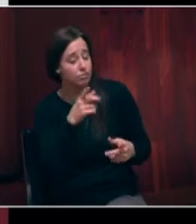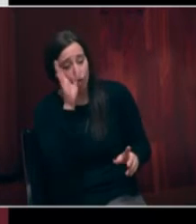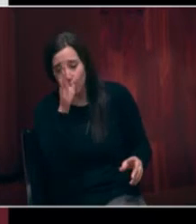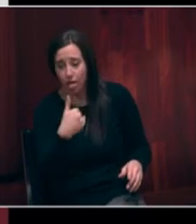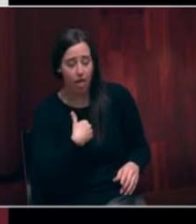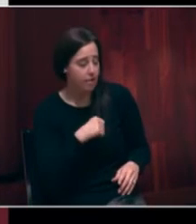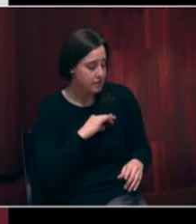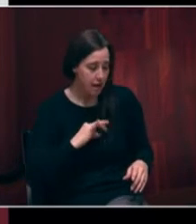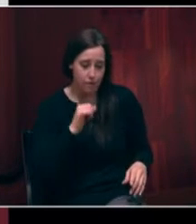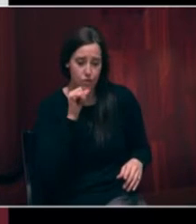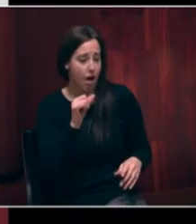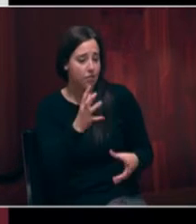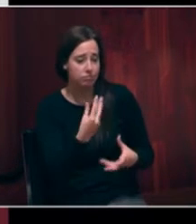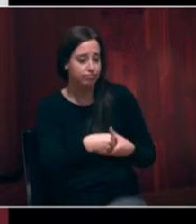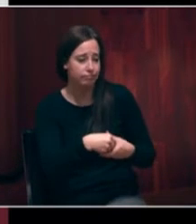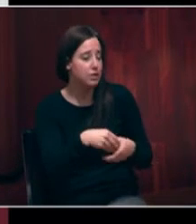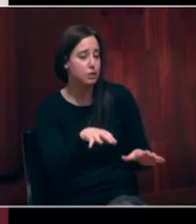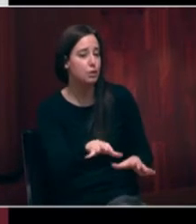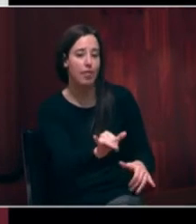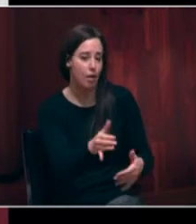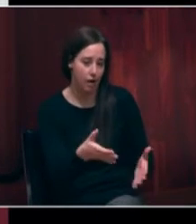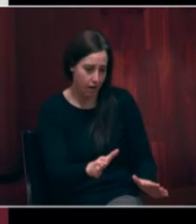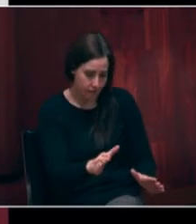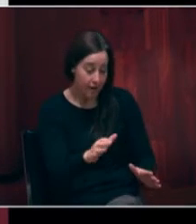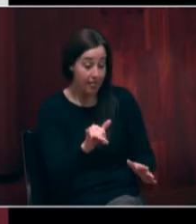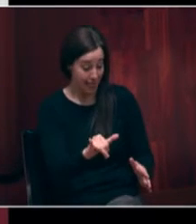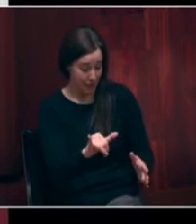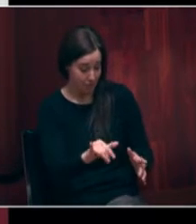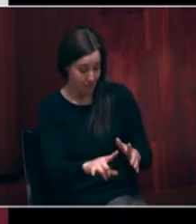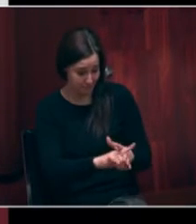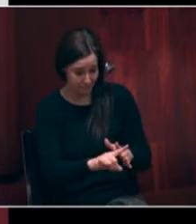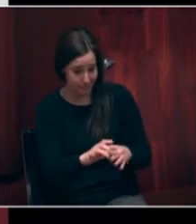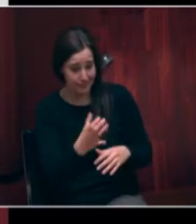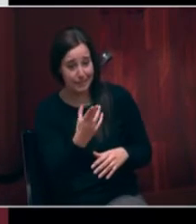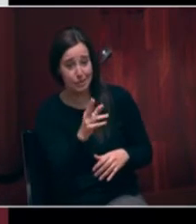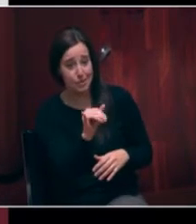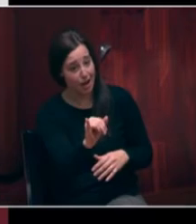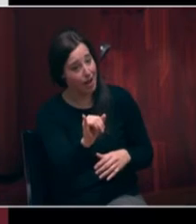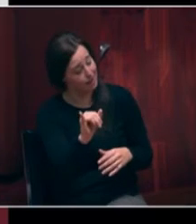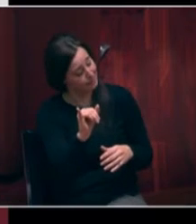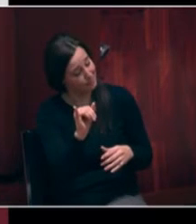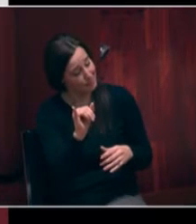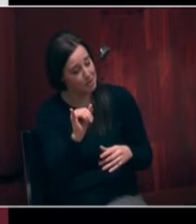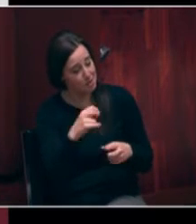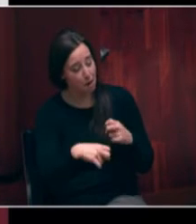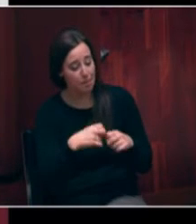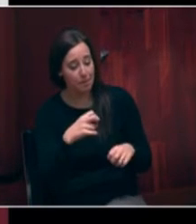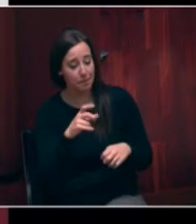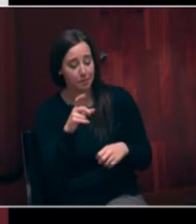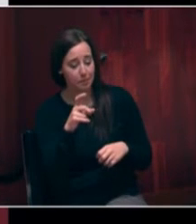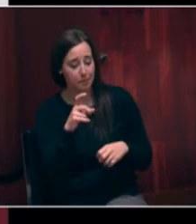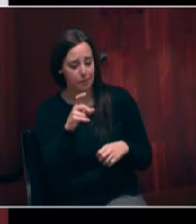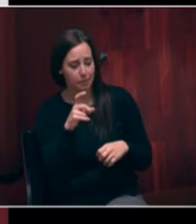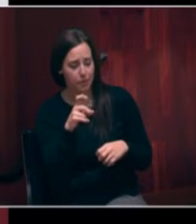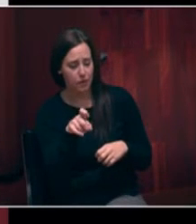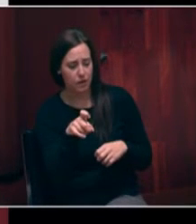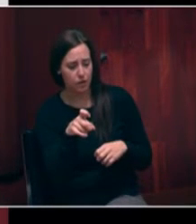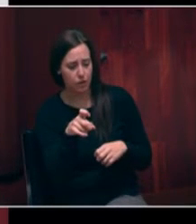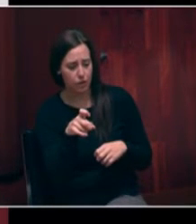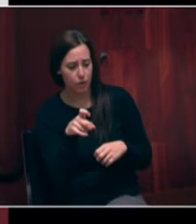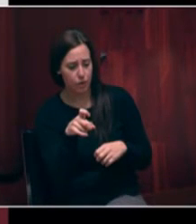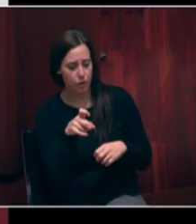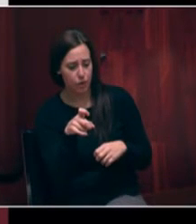going to do whatever they want, and that would be an incident in the CUI program. So what you need from an implementation standpoint is you need a way for